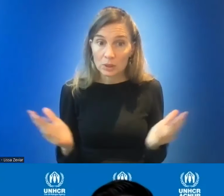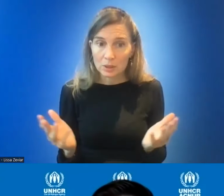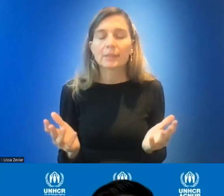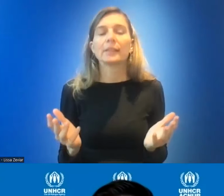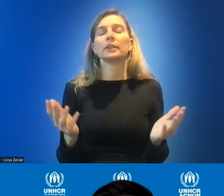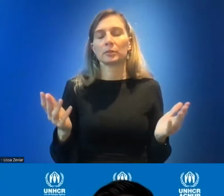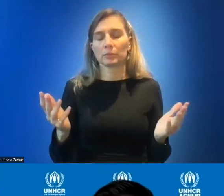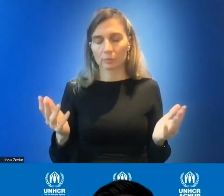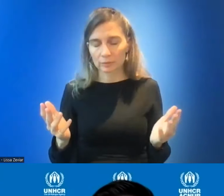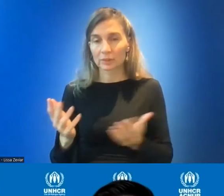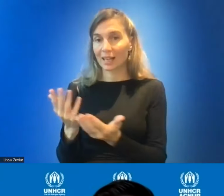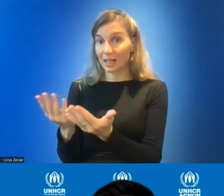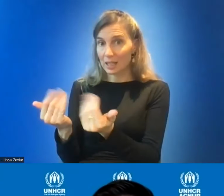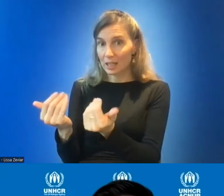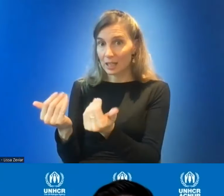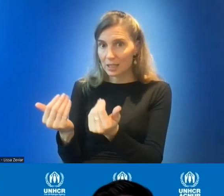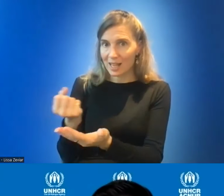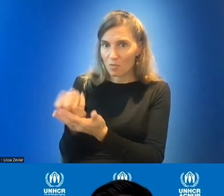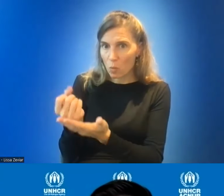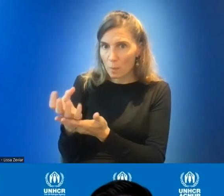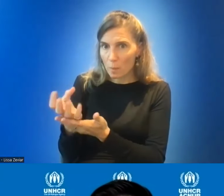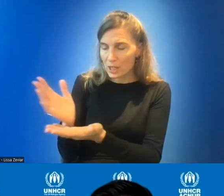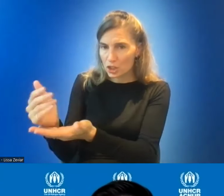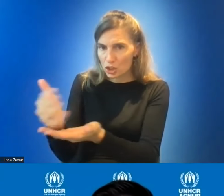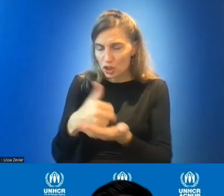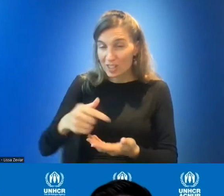information and the things available at the national level first.